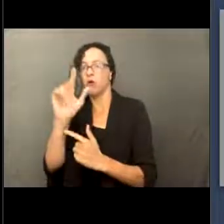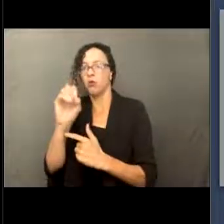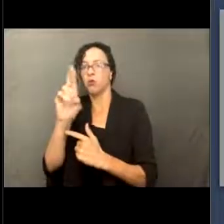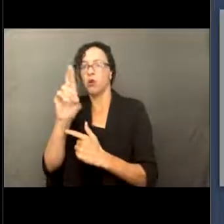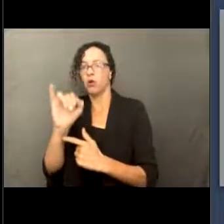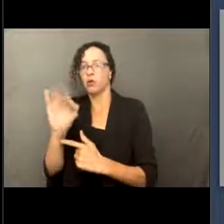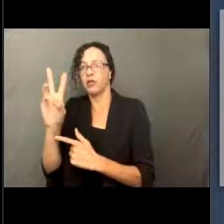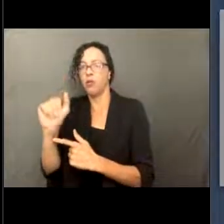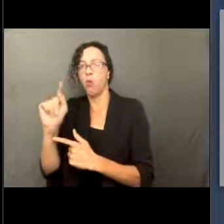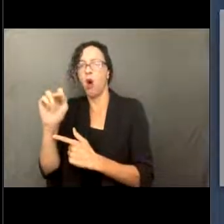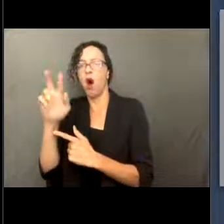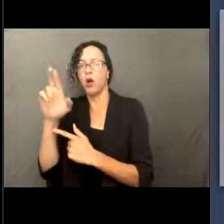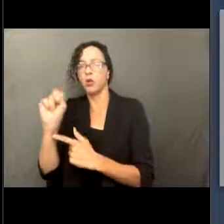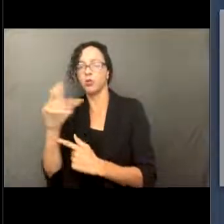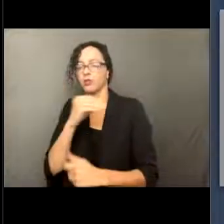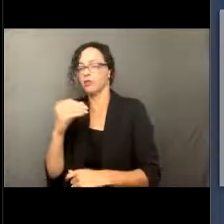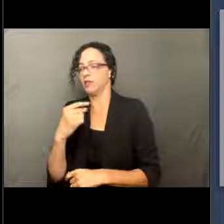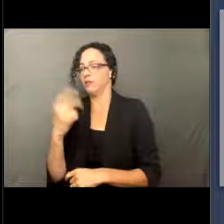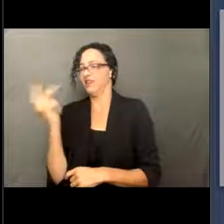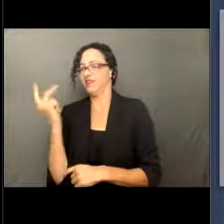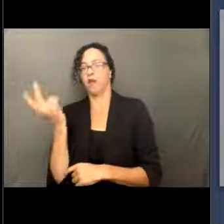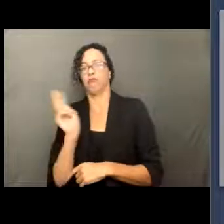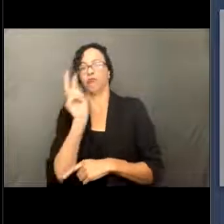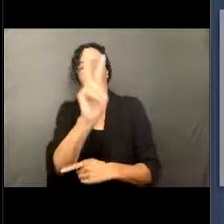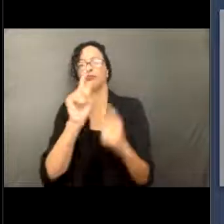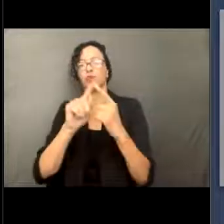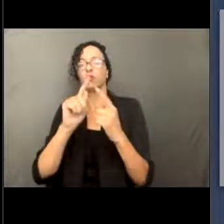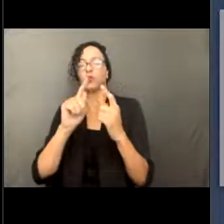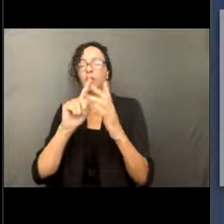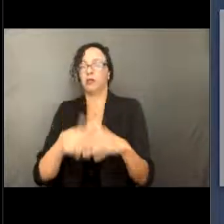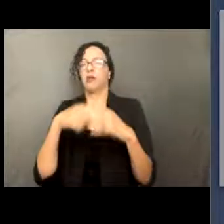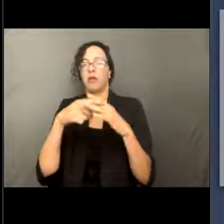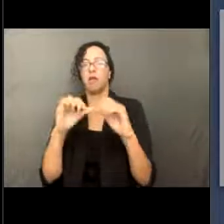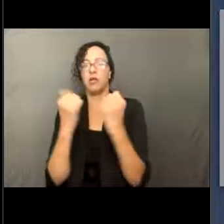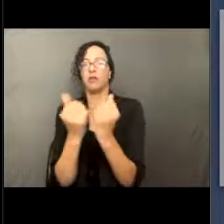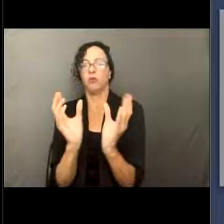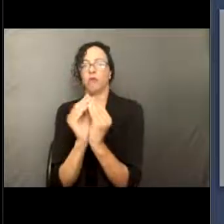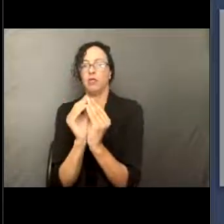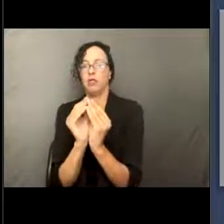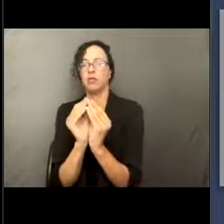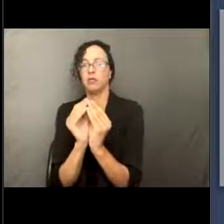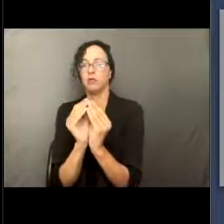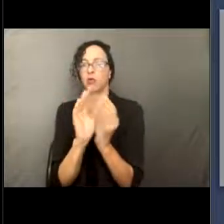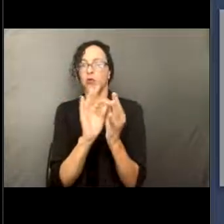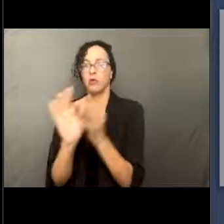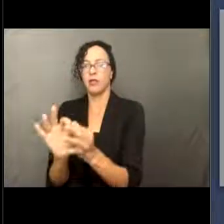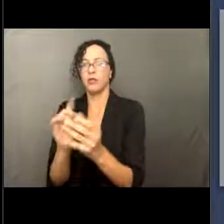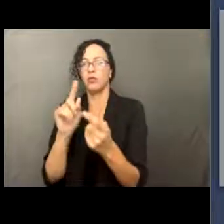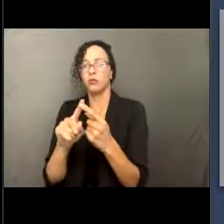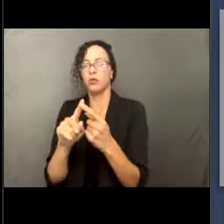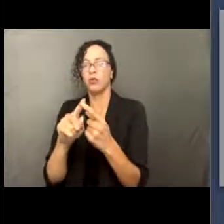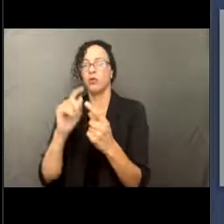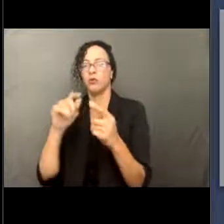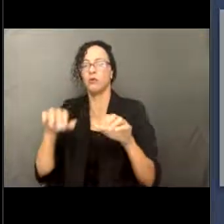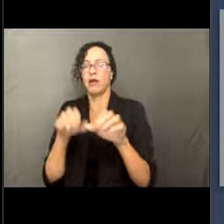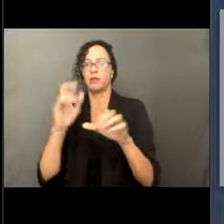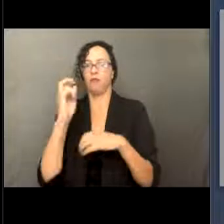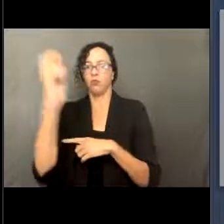I recently attended a kickoff interagency meeting that CalSTA held related to active